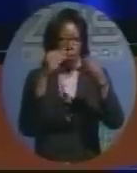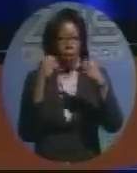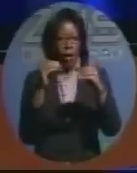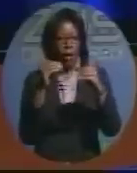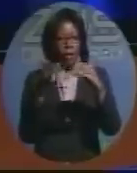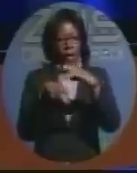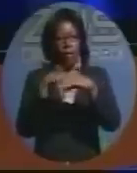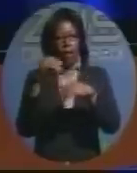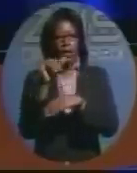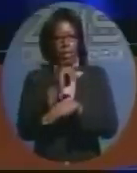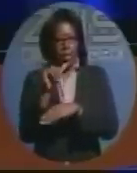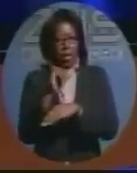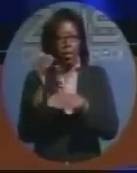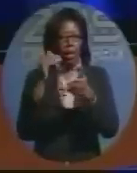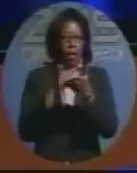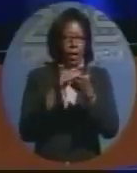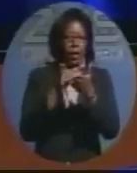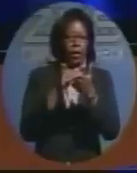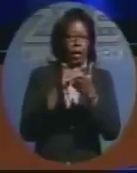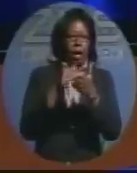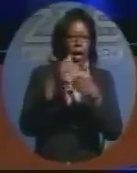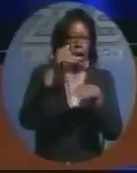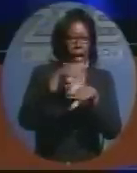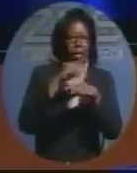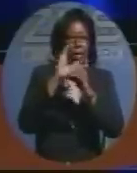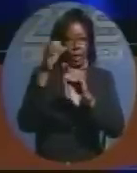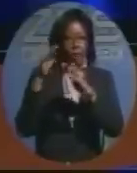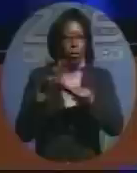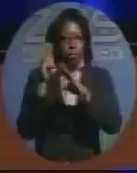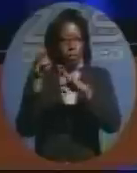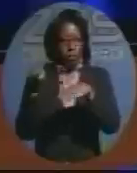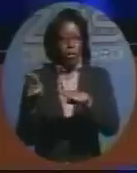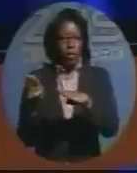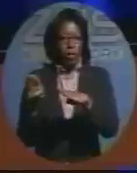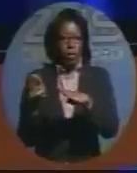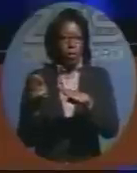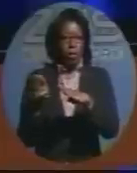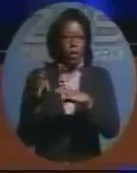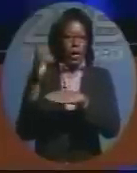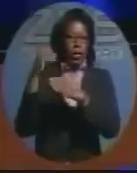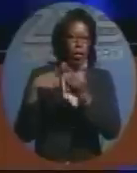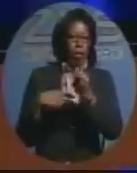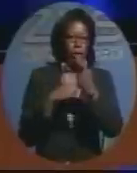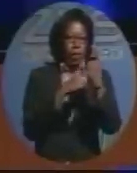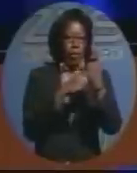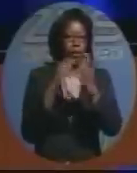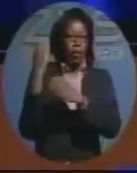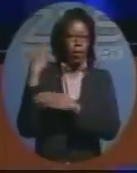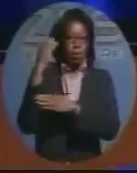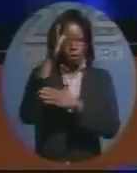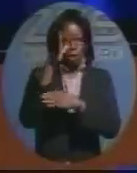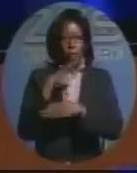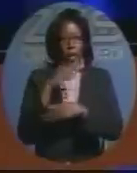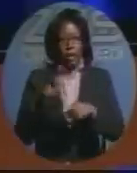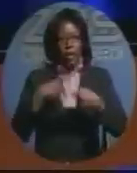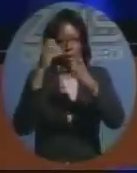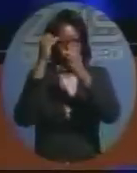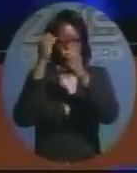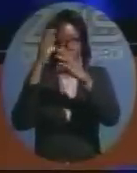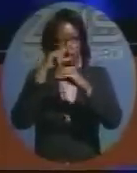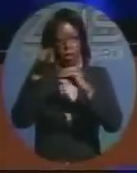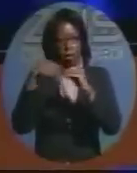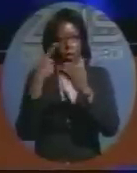carried out the same exercise at the Cable Beach Market this morning. The authority's Deputy Chairman, William Nottage, provides details of